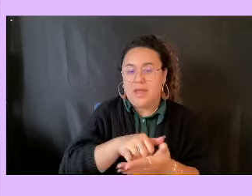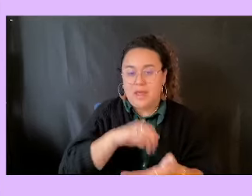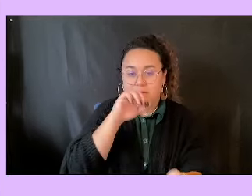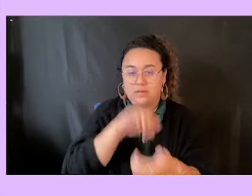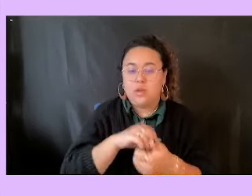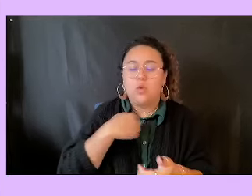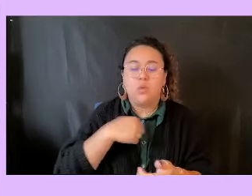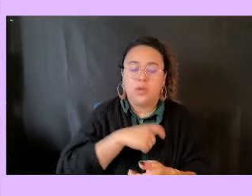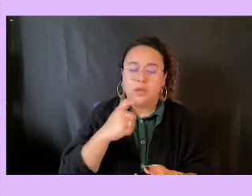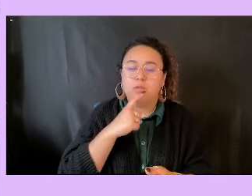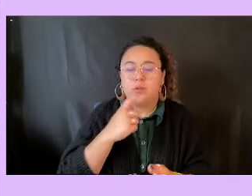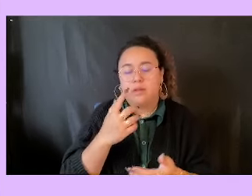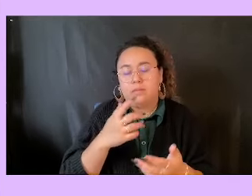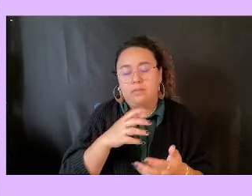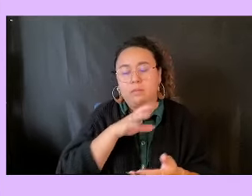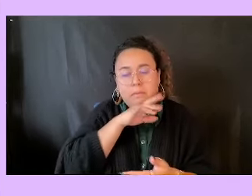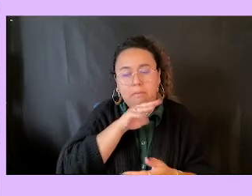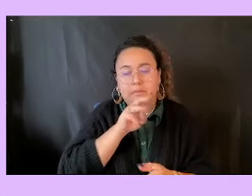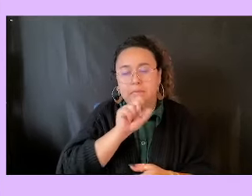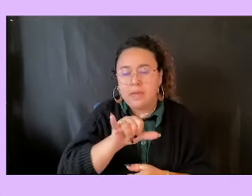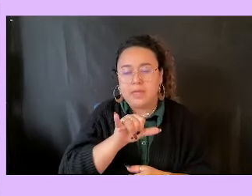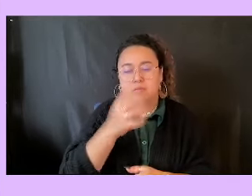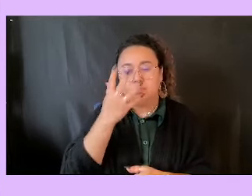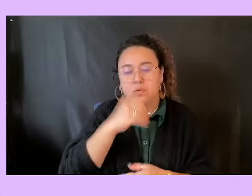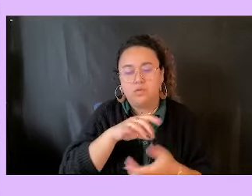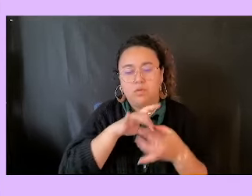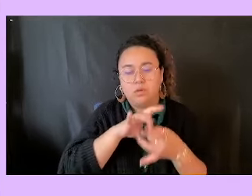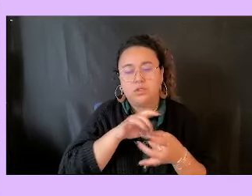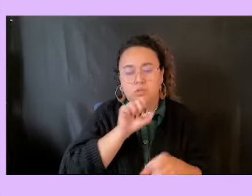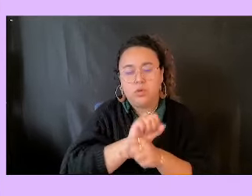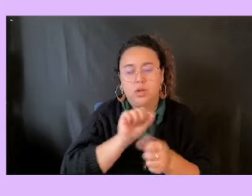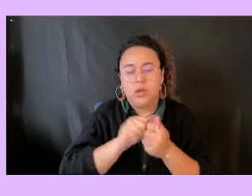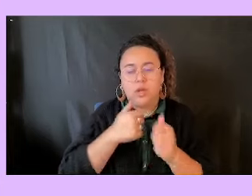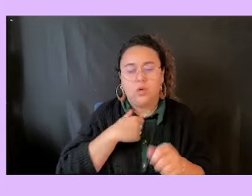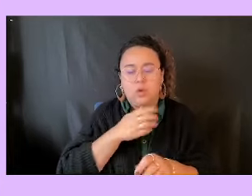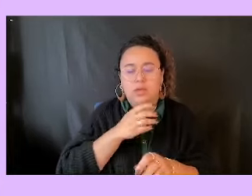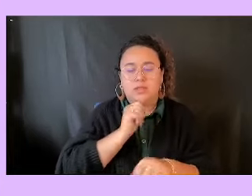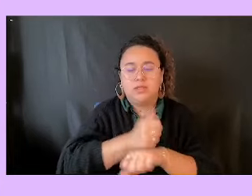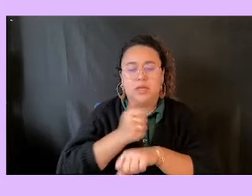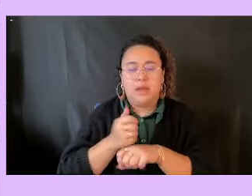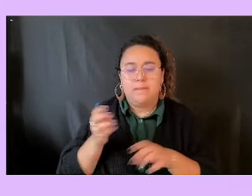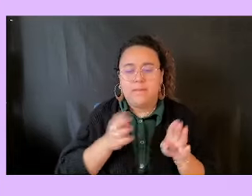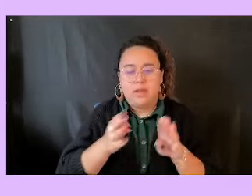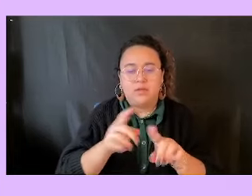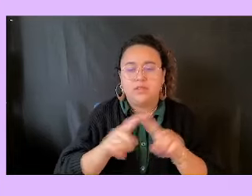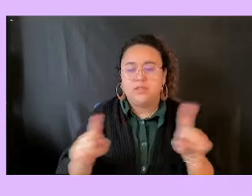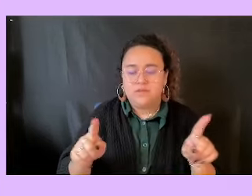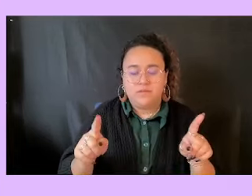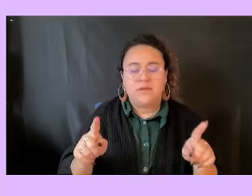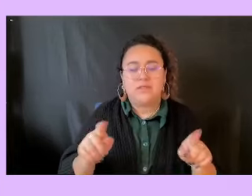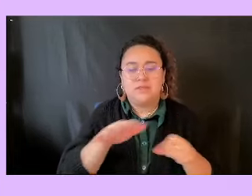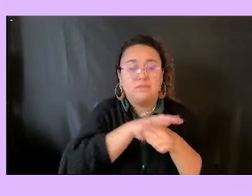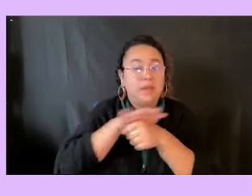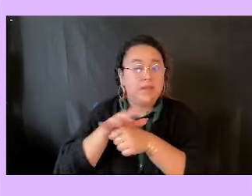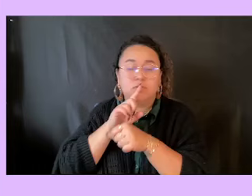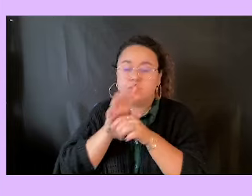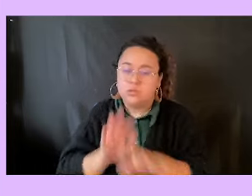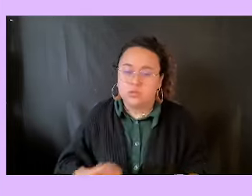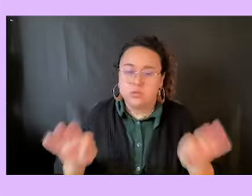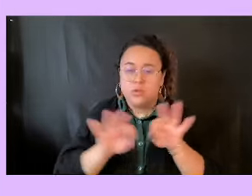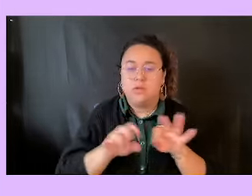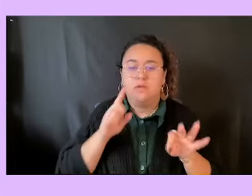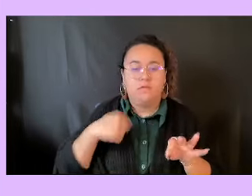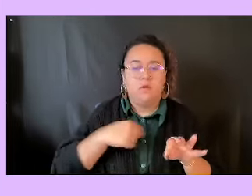beautiful relational work of how do we start building pathways across difference in these bilateral spaces that are so critical to a given